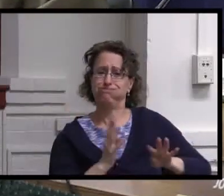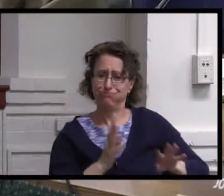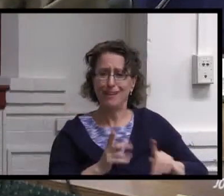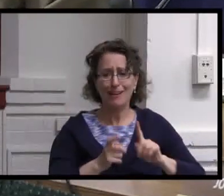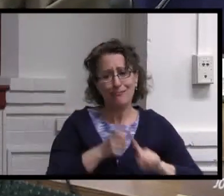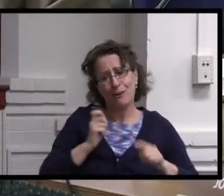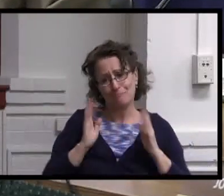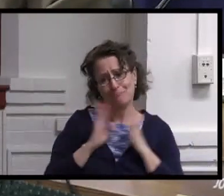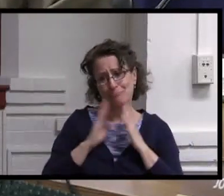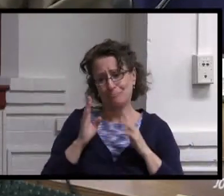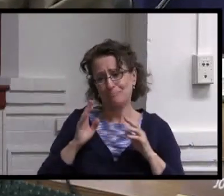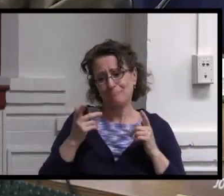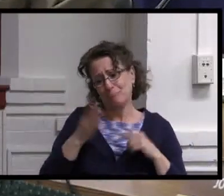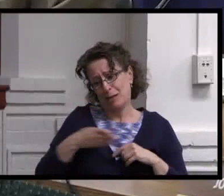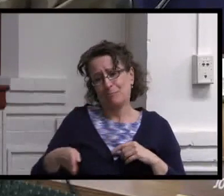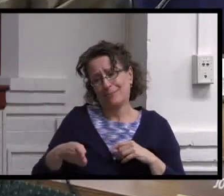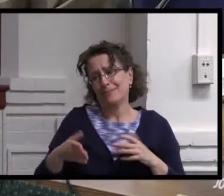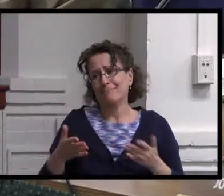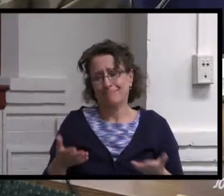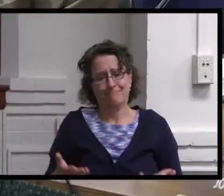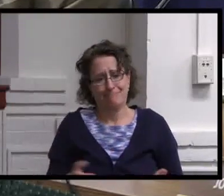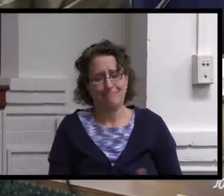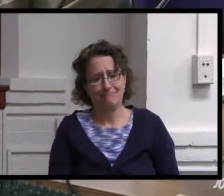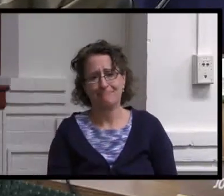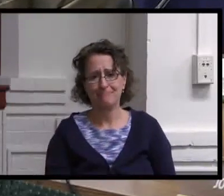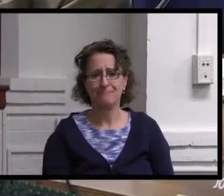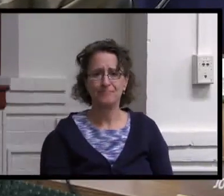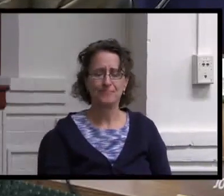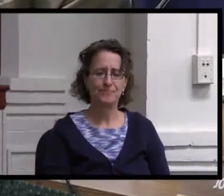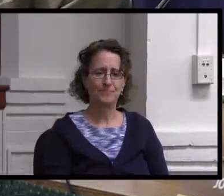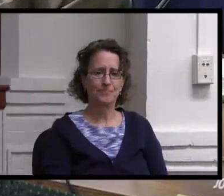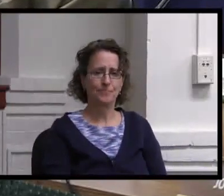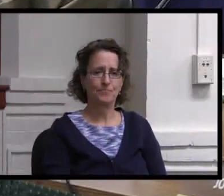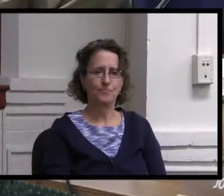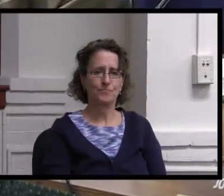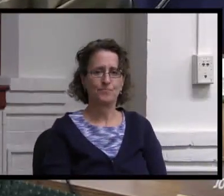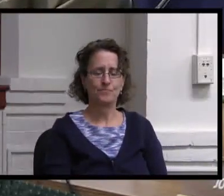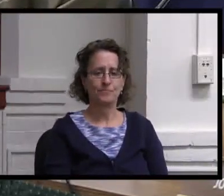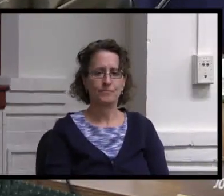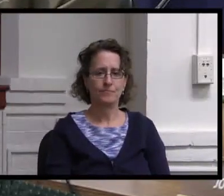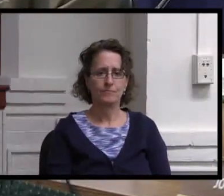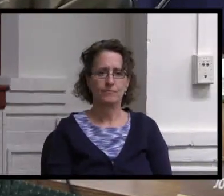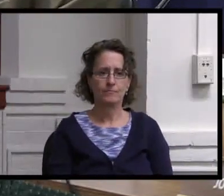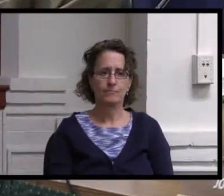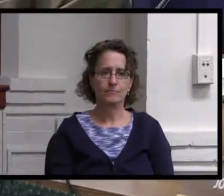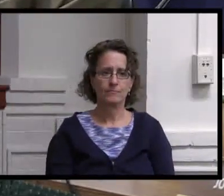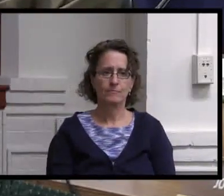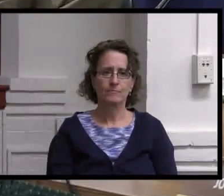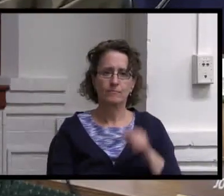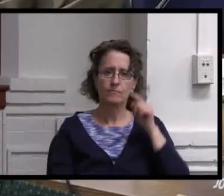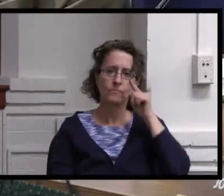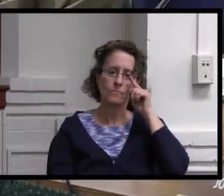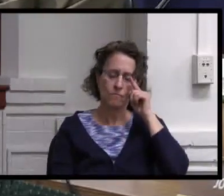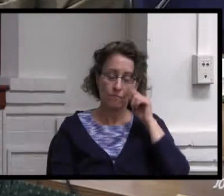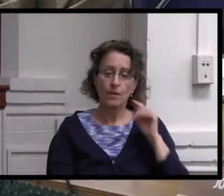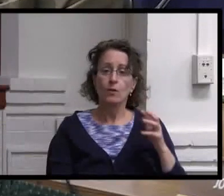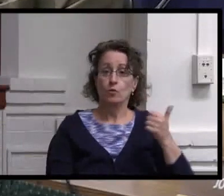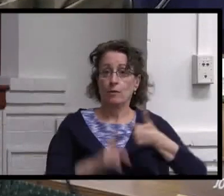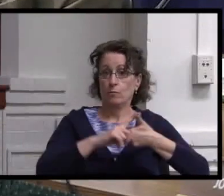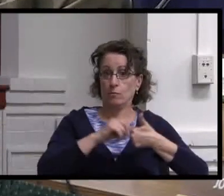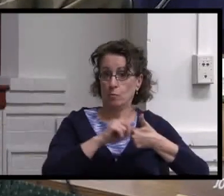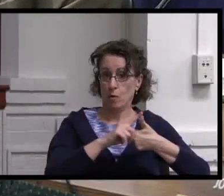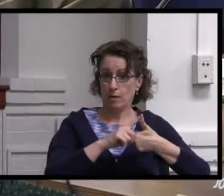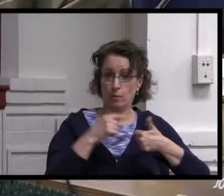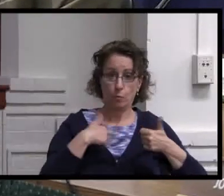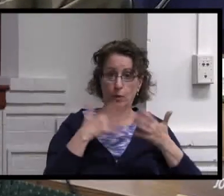the town's wastewater treatment system, is coming from Brattleboro. So that's one agreement that